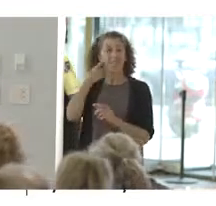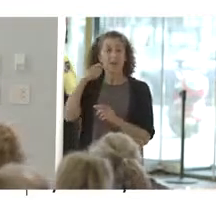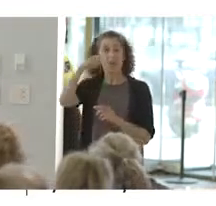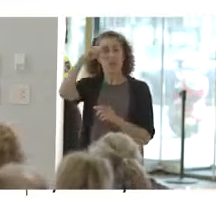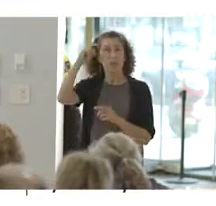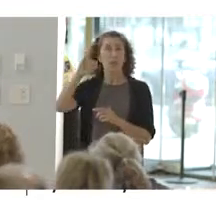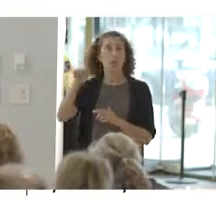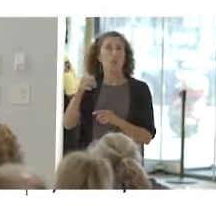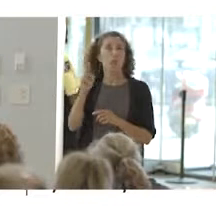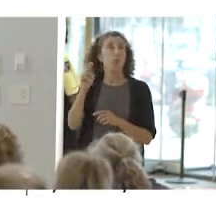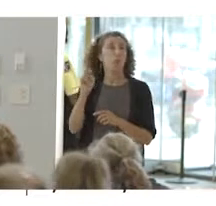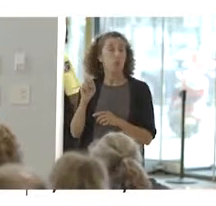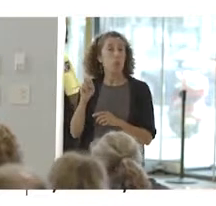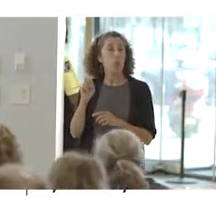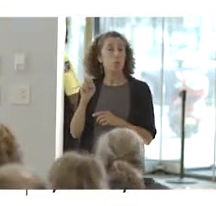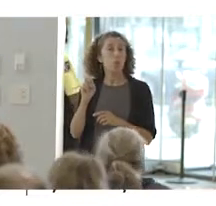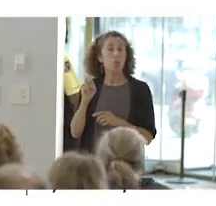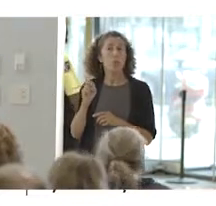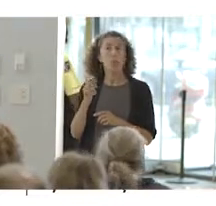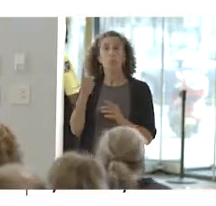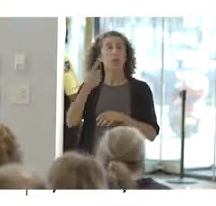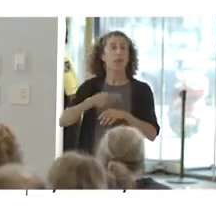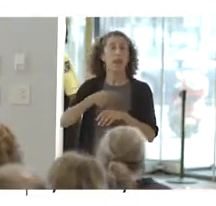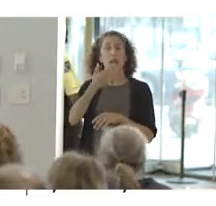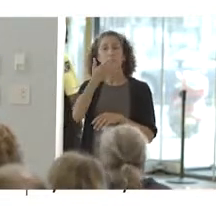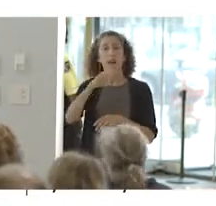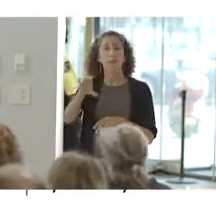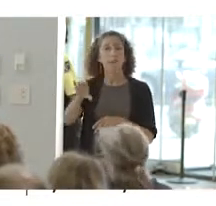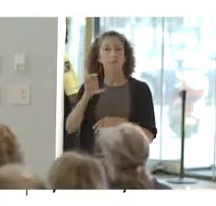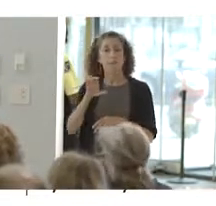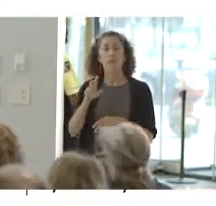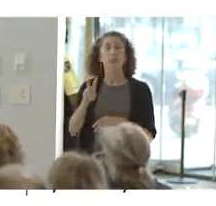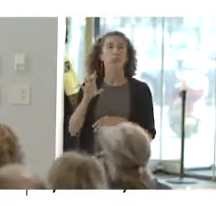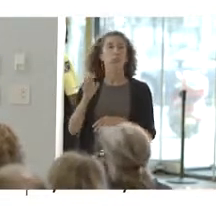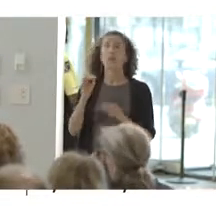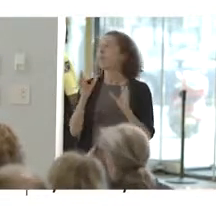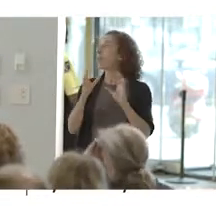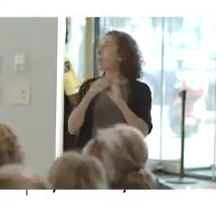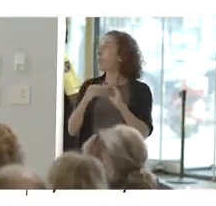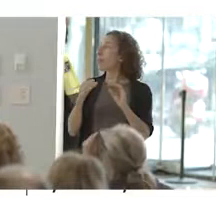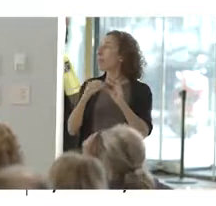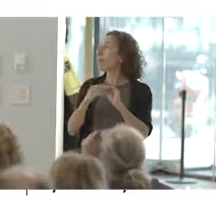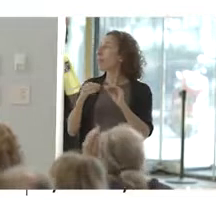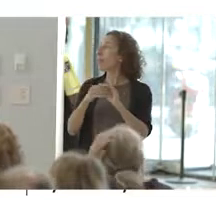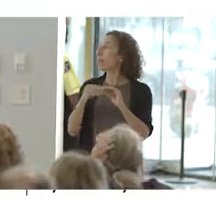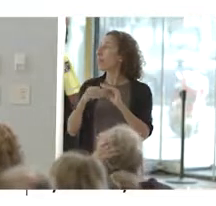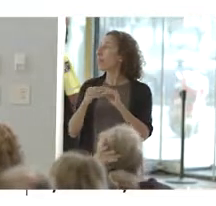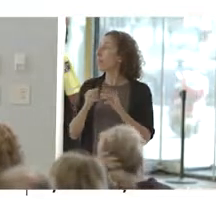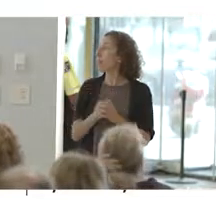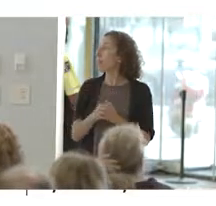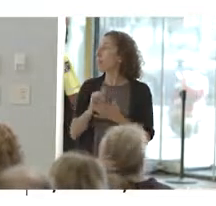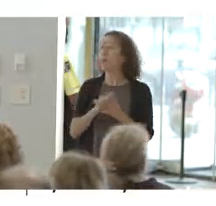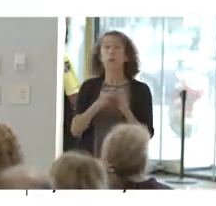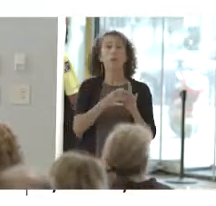open house. And we consider that a phenomenal guide for the work you're about to see.